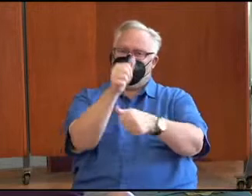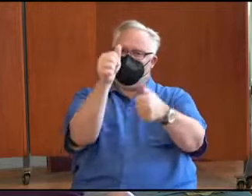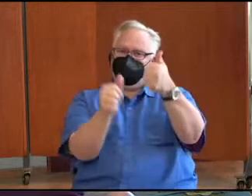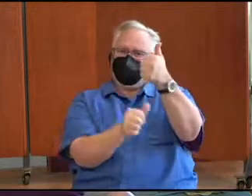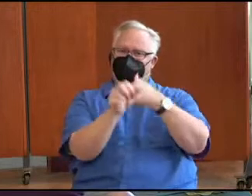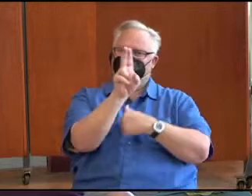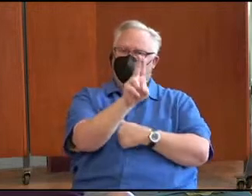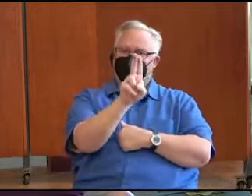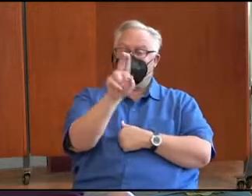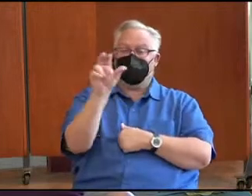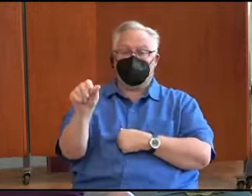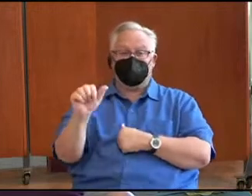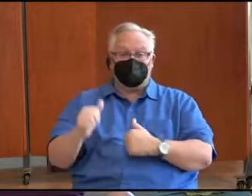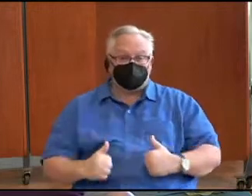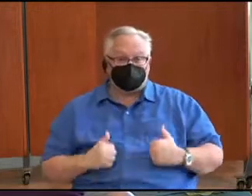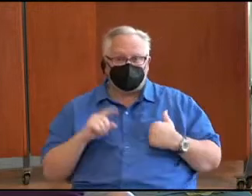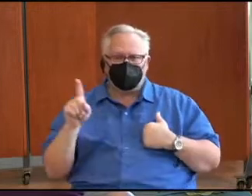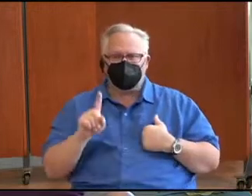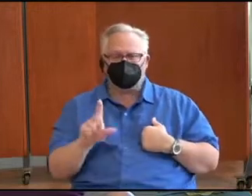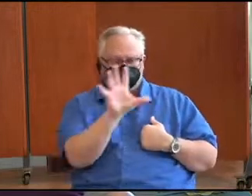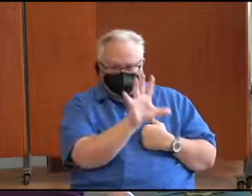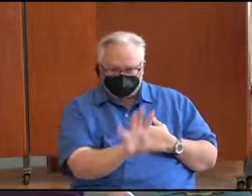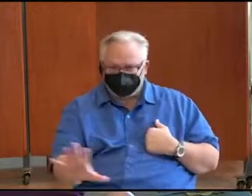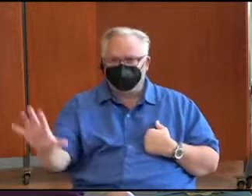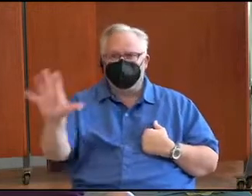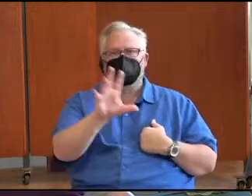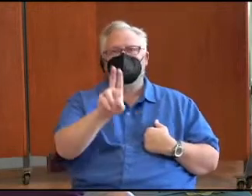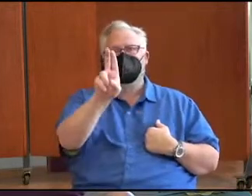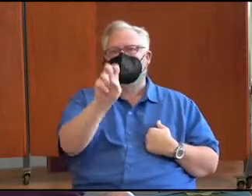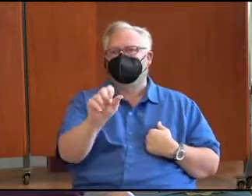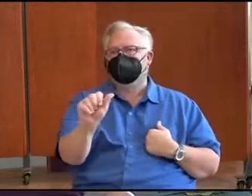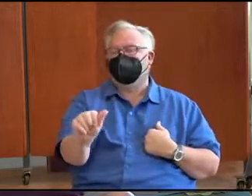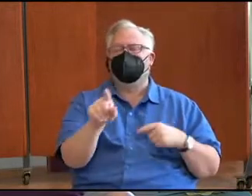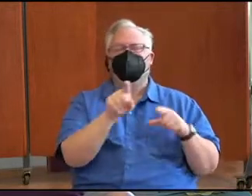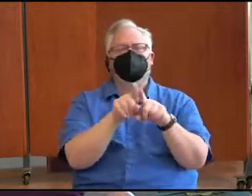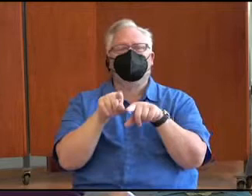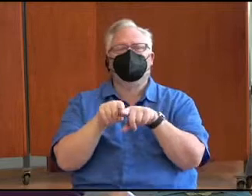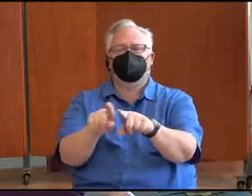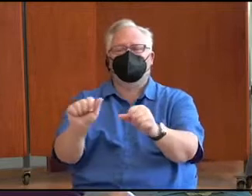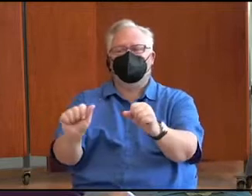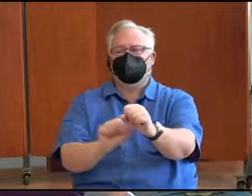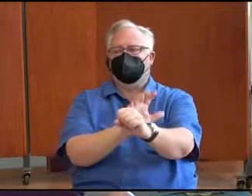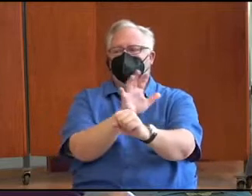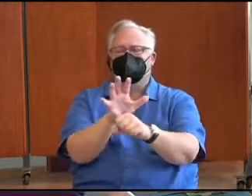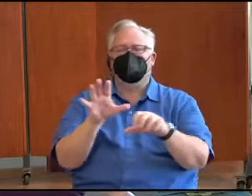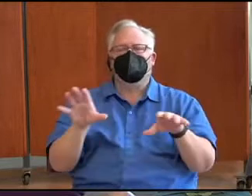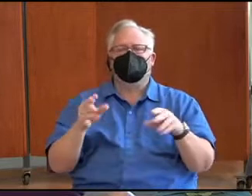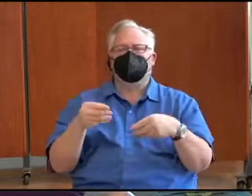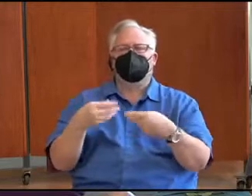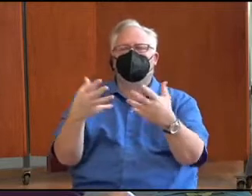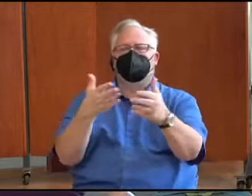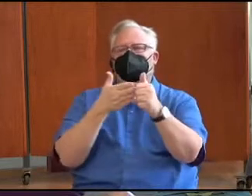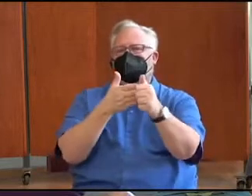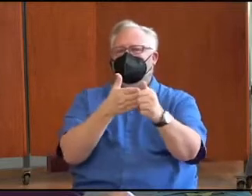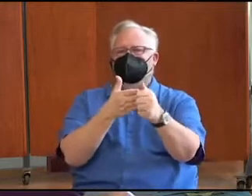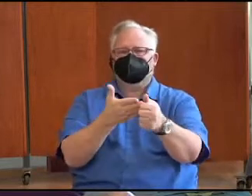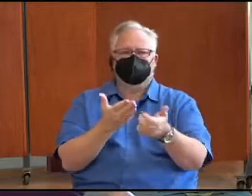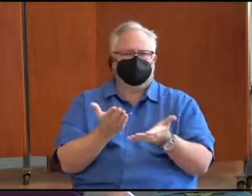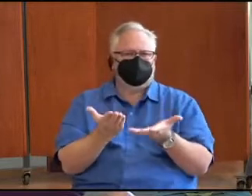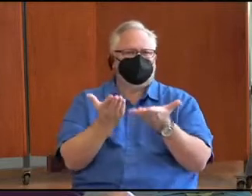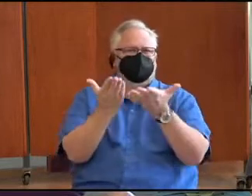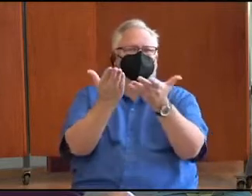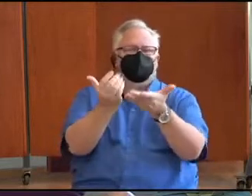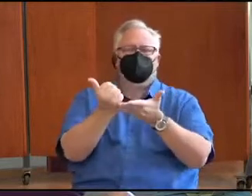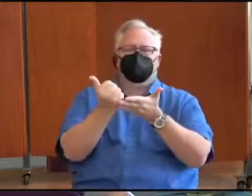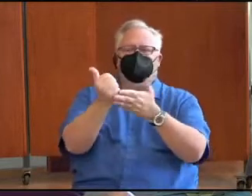that's a big part of my job. During the pandemic, we also did we issued guidance to help